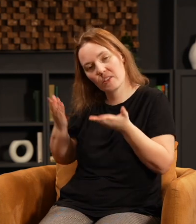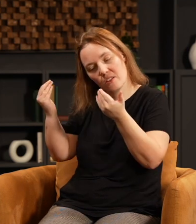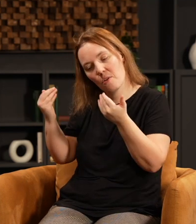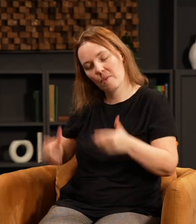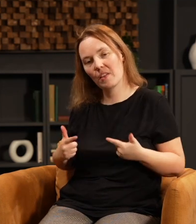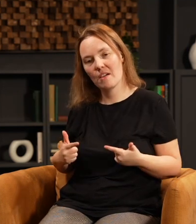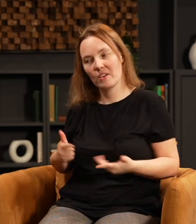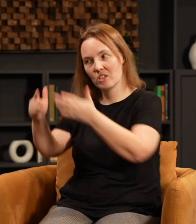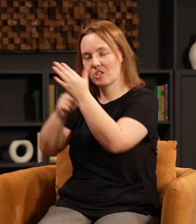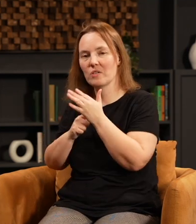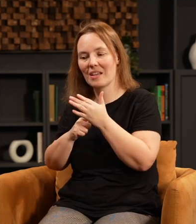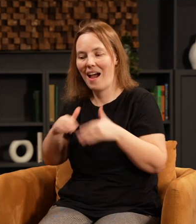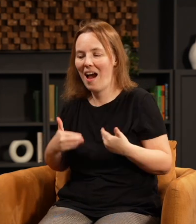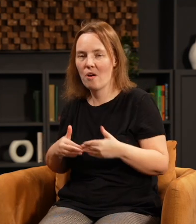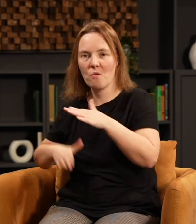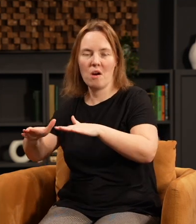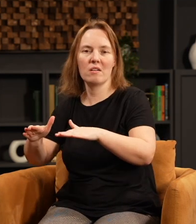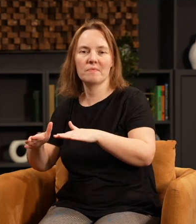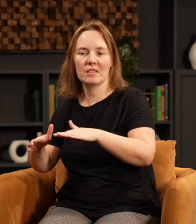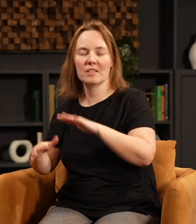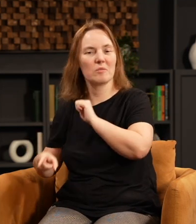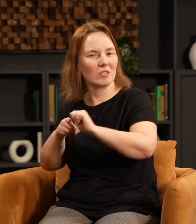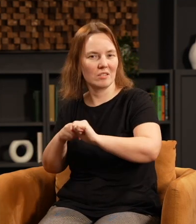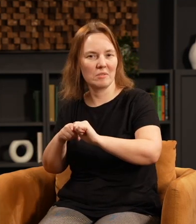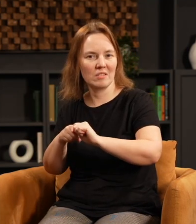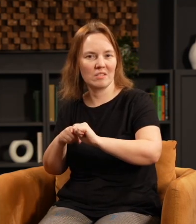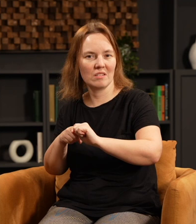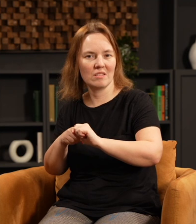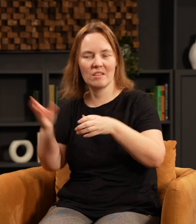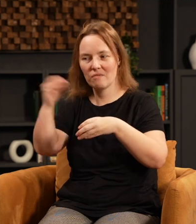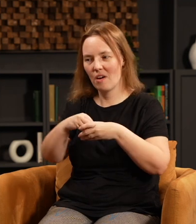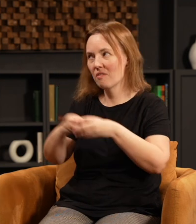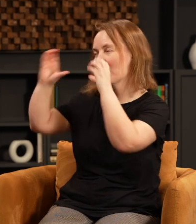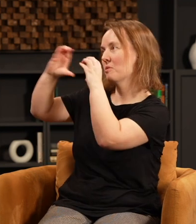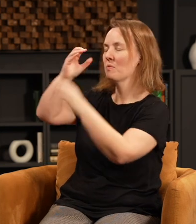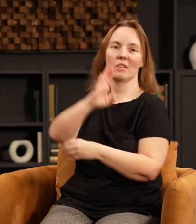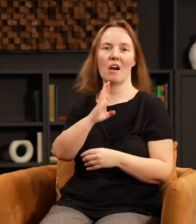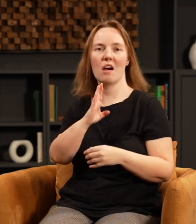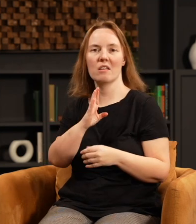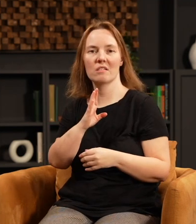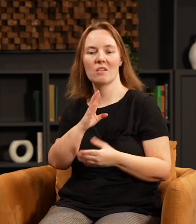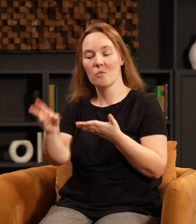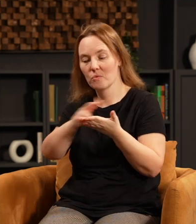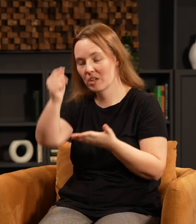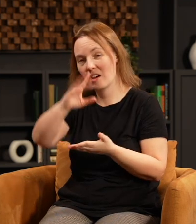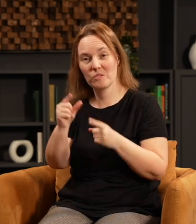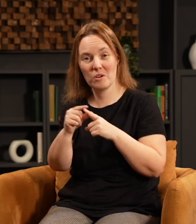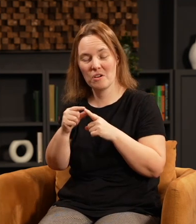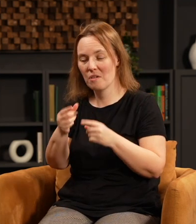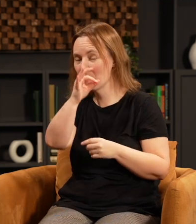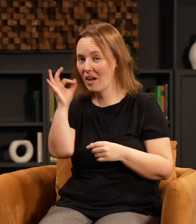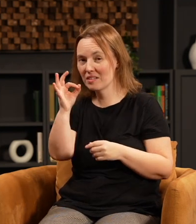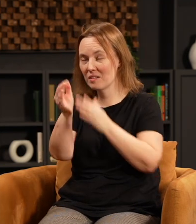show us how to walk in that way. And some of those disciplines, of course, they involve communion with God, reading God's word, fasting, praying in